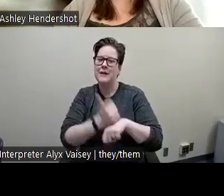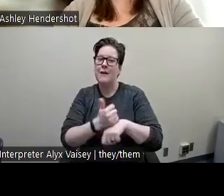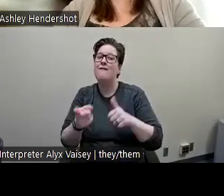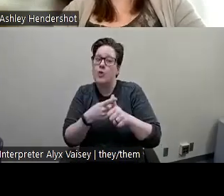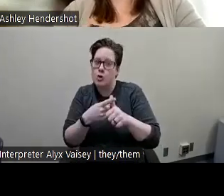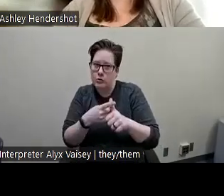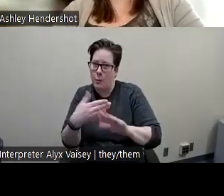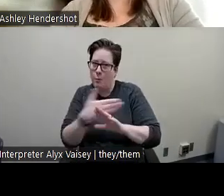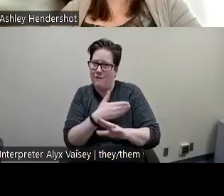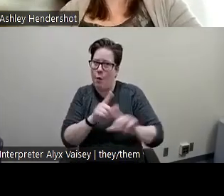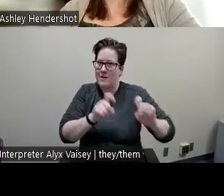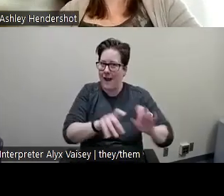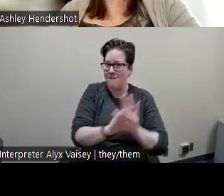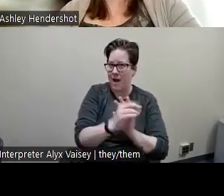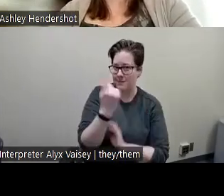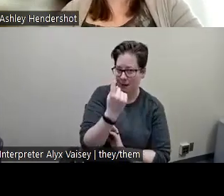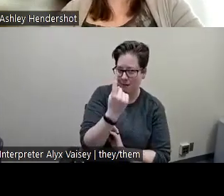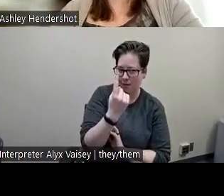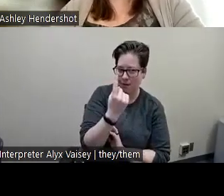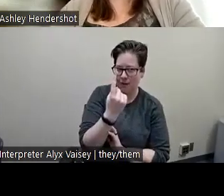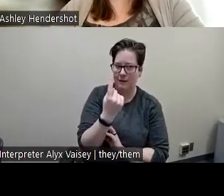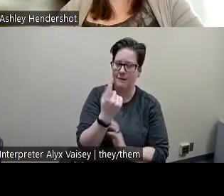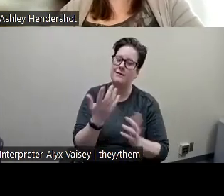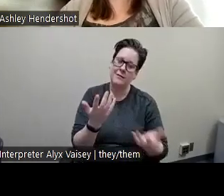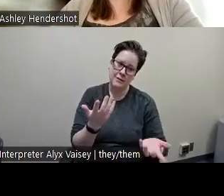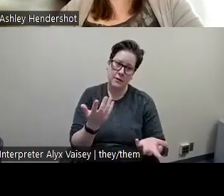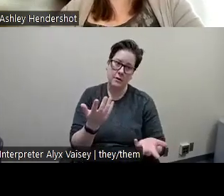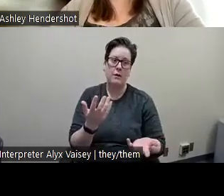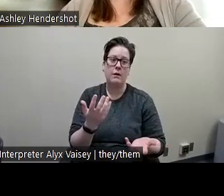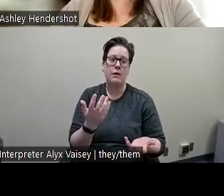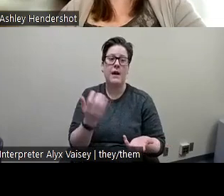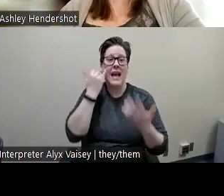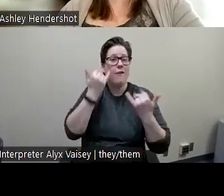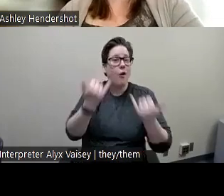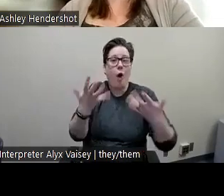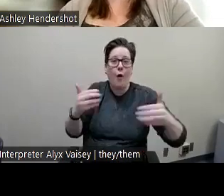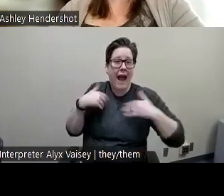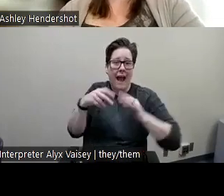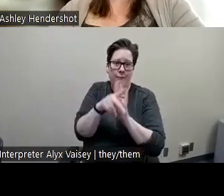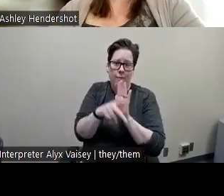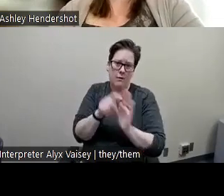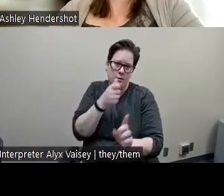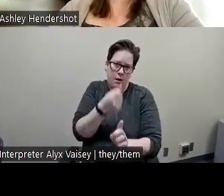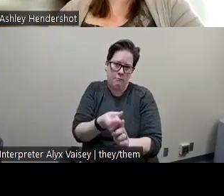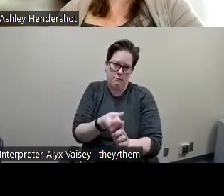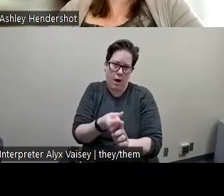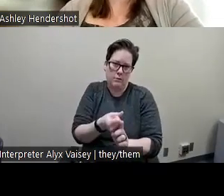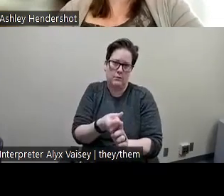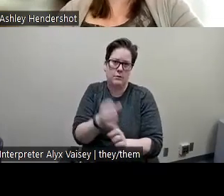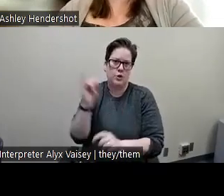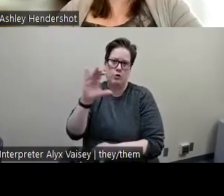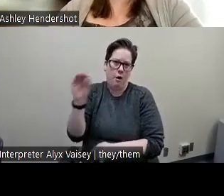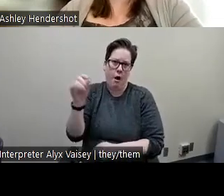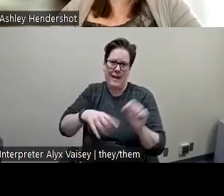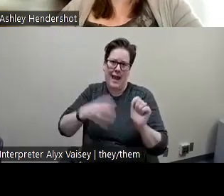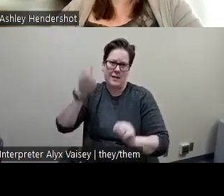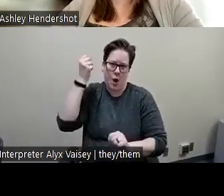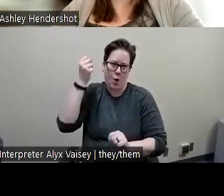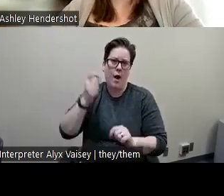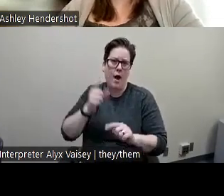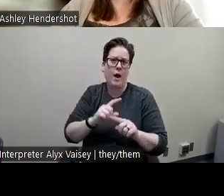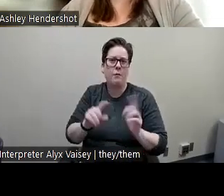existing policy. It's only if you went to apply for that and that insurance company got a hold of some of your medical